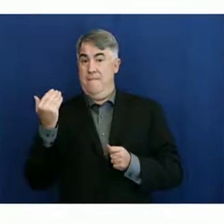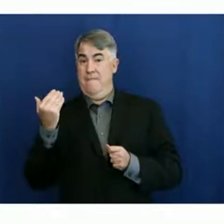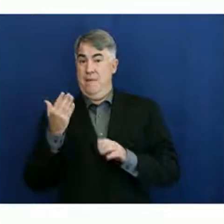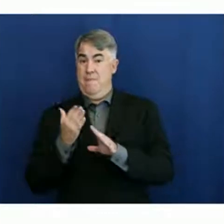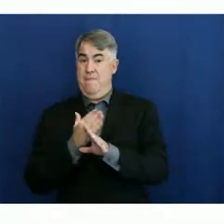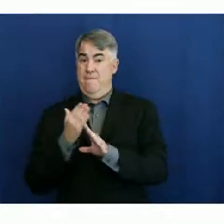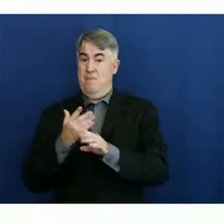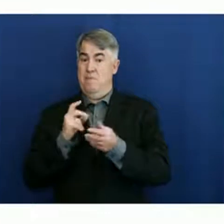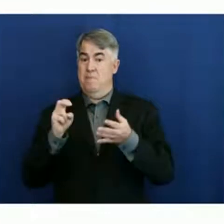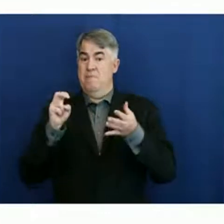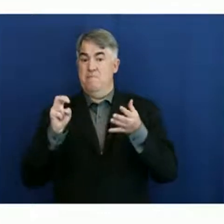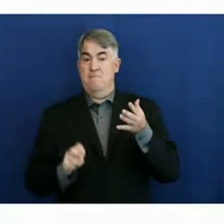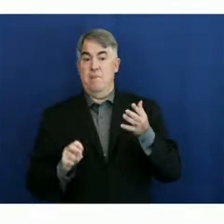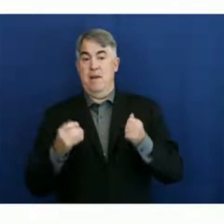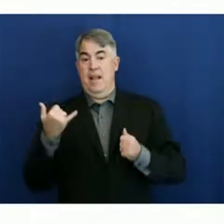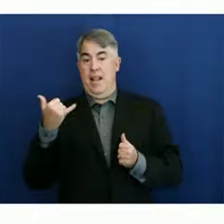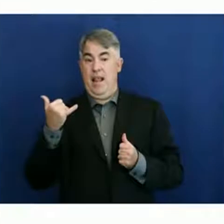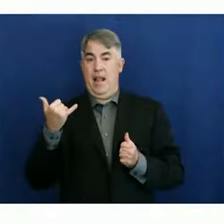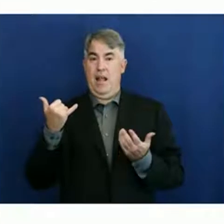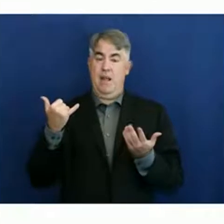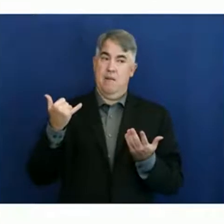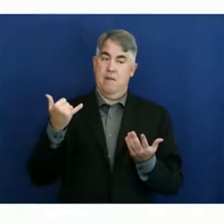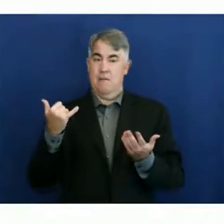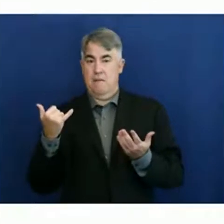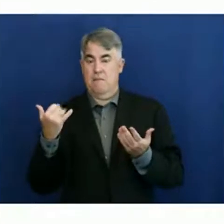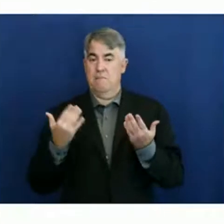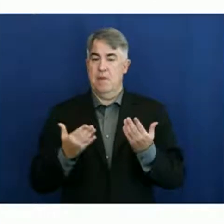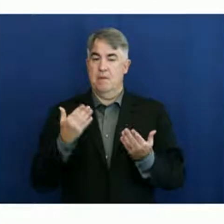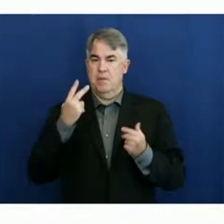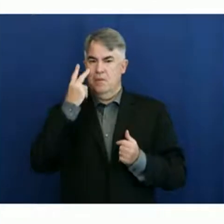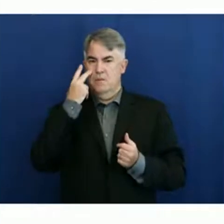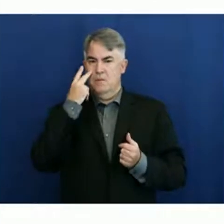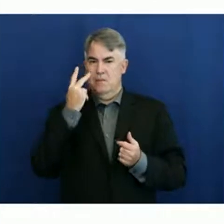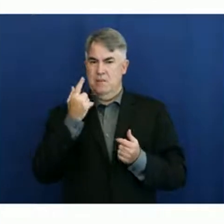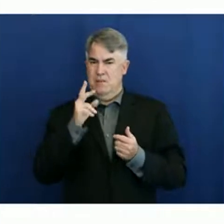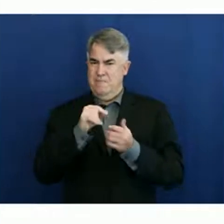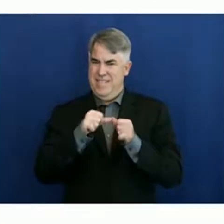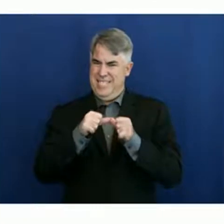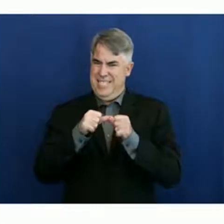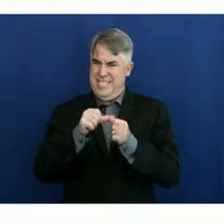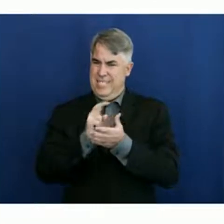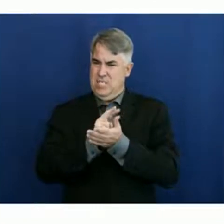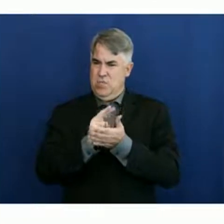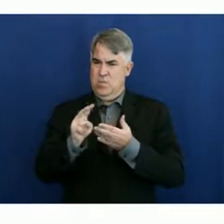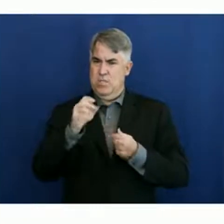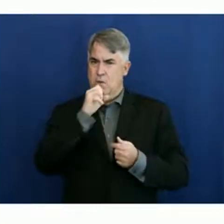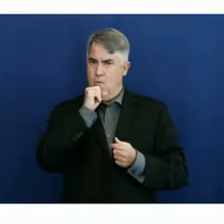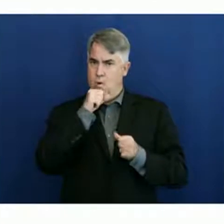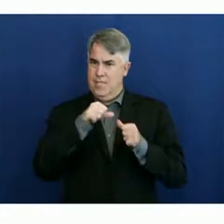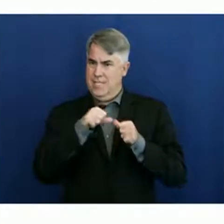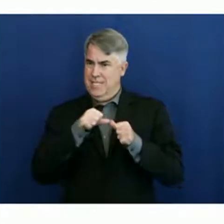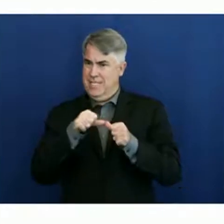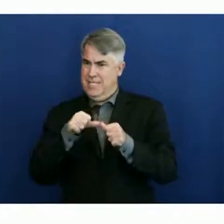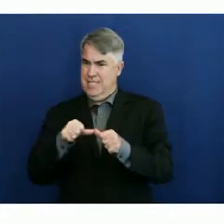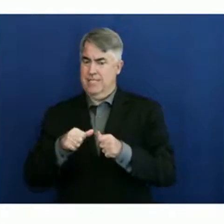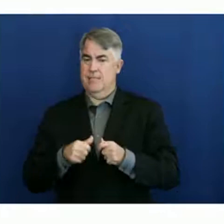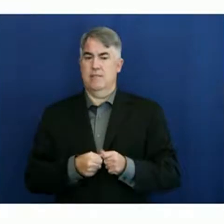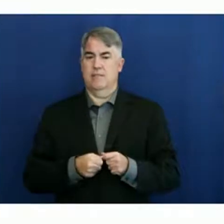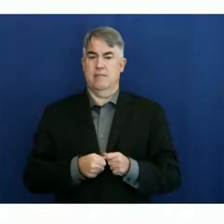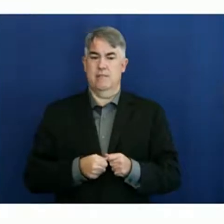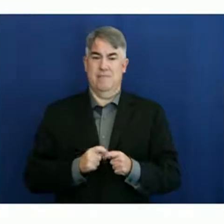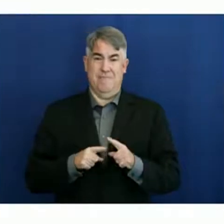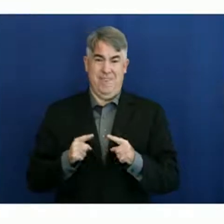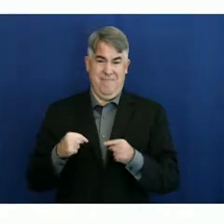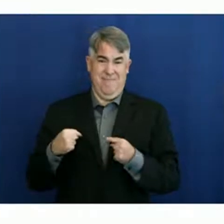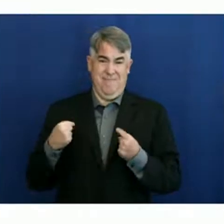consecutive weeks of metrics in the yellow tier, and we have a little ways to go. But throughout the duration of this, we've had relatively low case